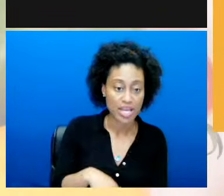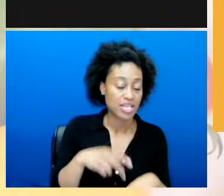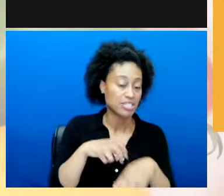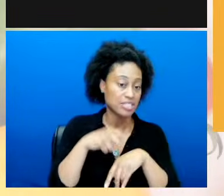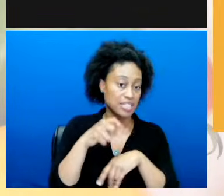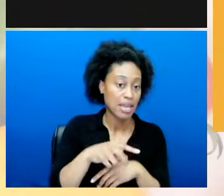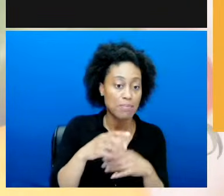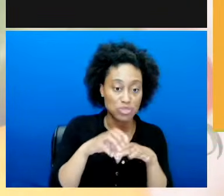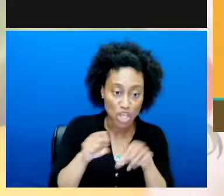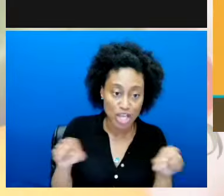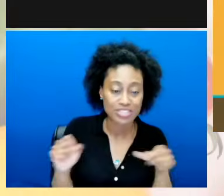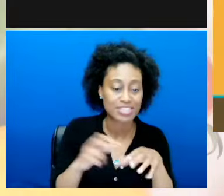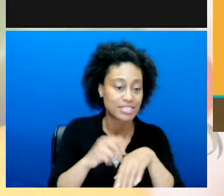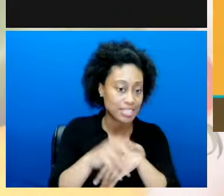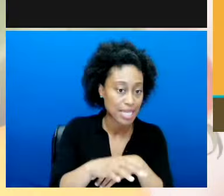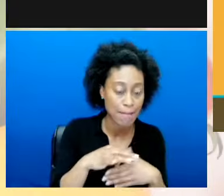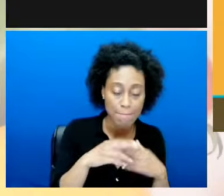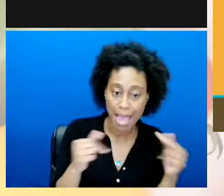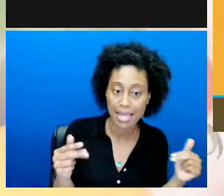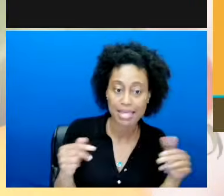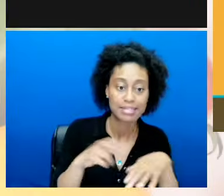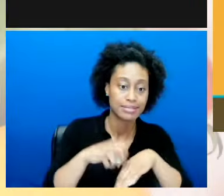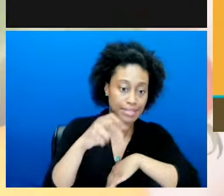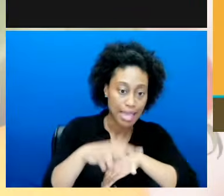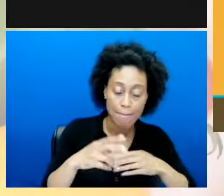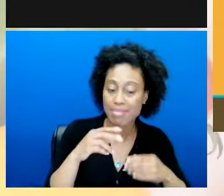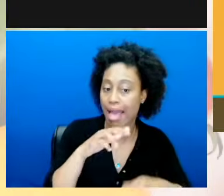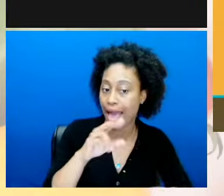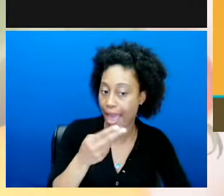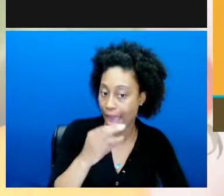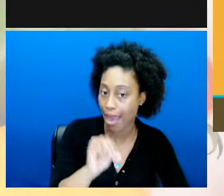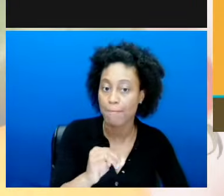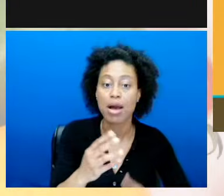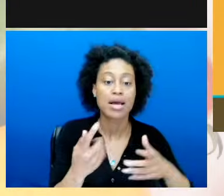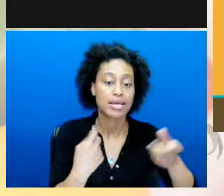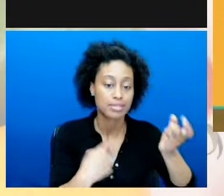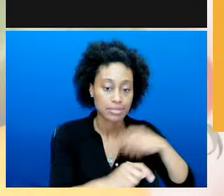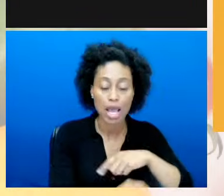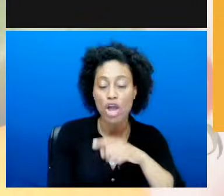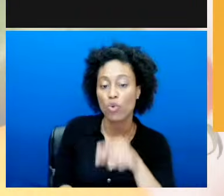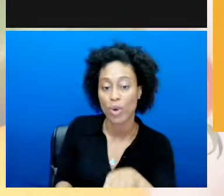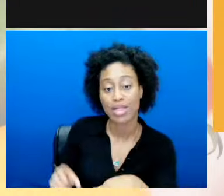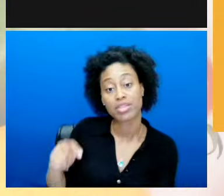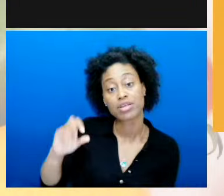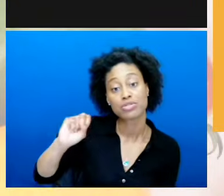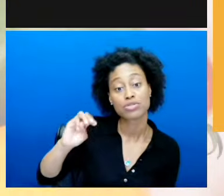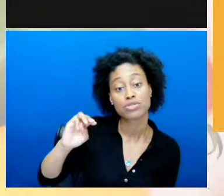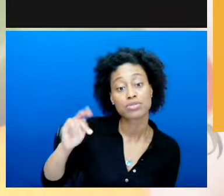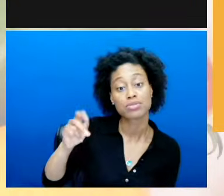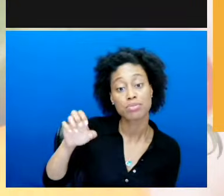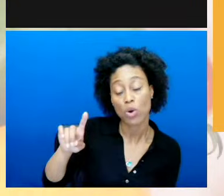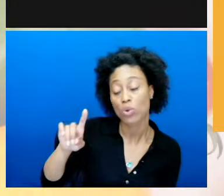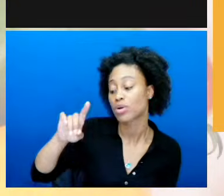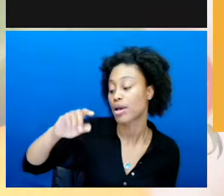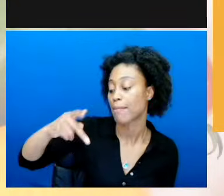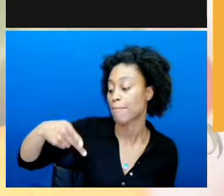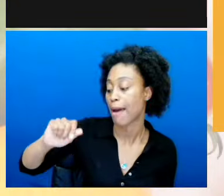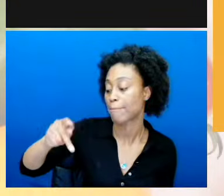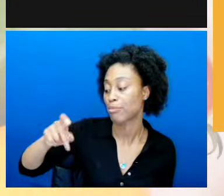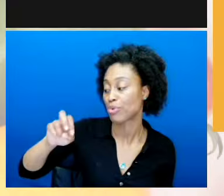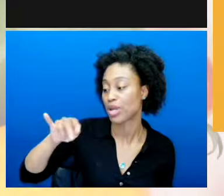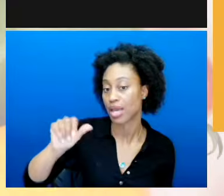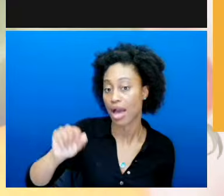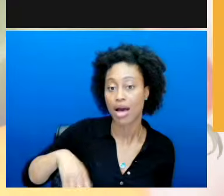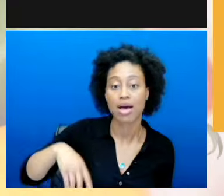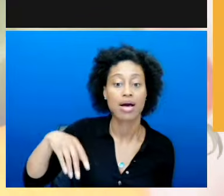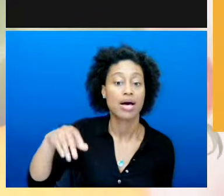the bacon, the ham, and we want to pick smoked paprika or liquid smoke. We want to choose tamari